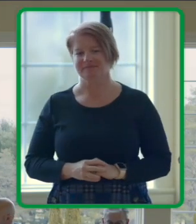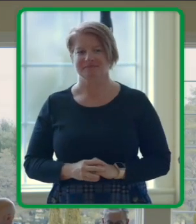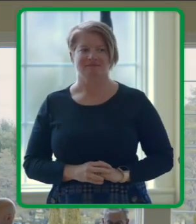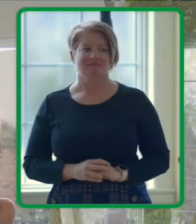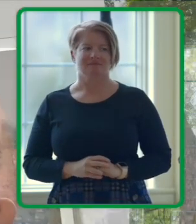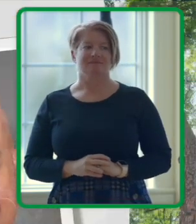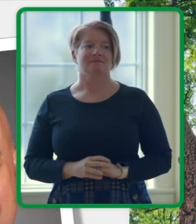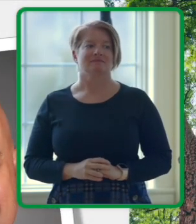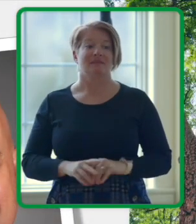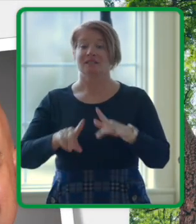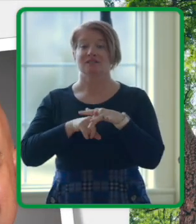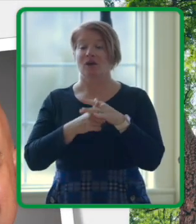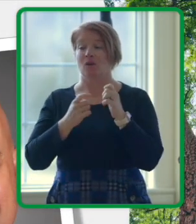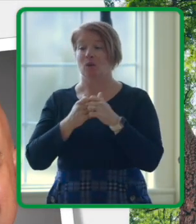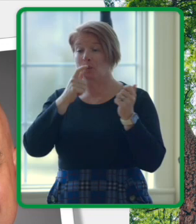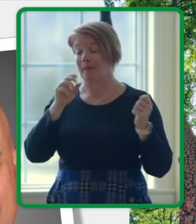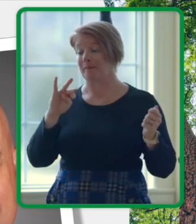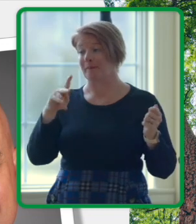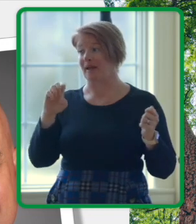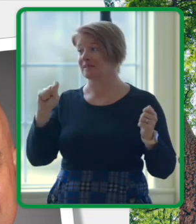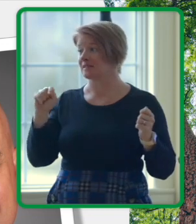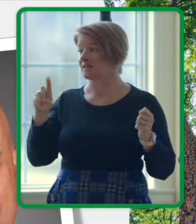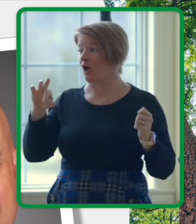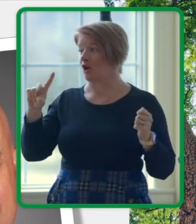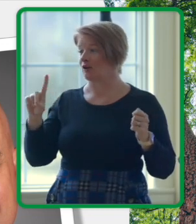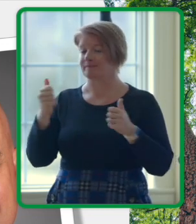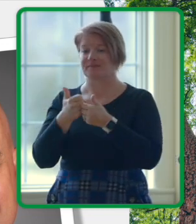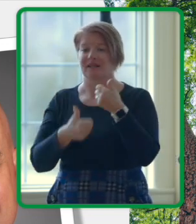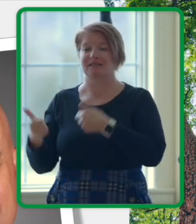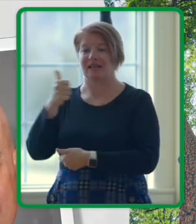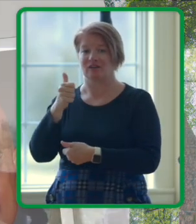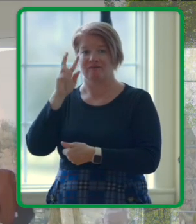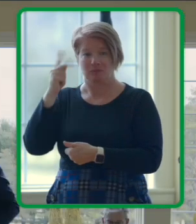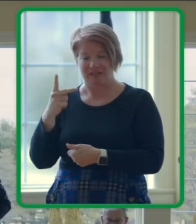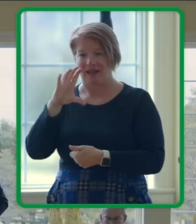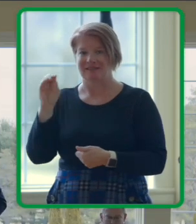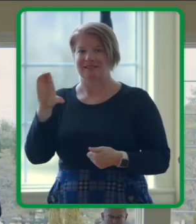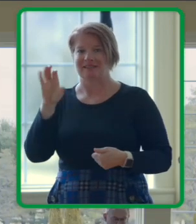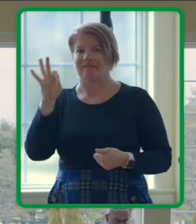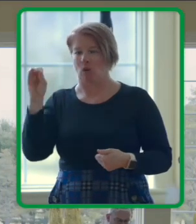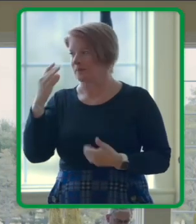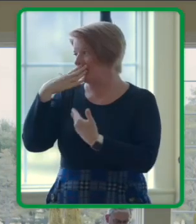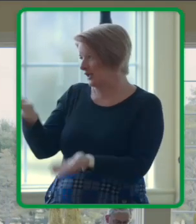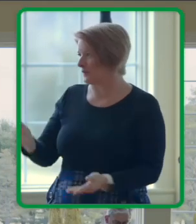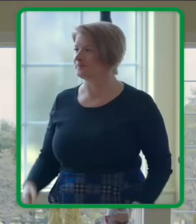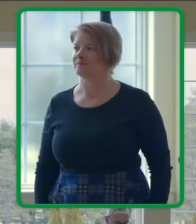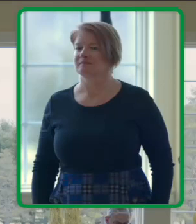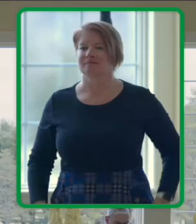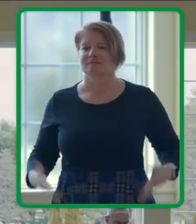and we'll begin with Mike Stoddard, our Executive Vice President and Chief Financial Officer. Thank you.